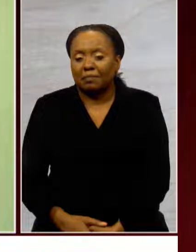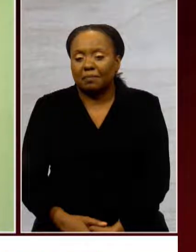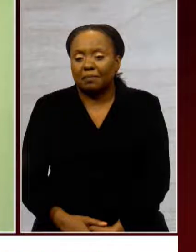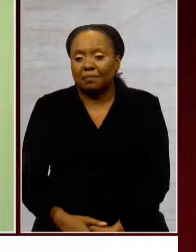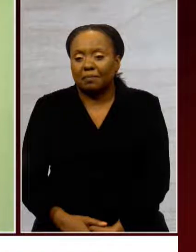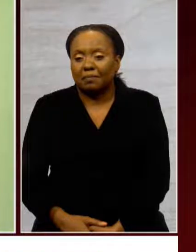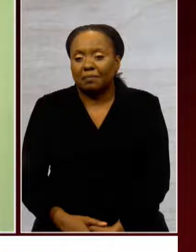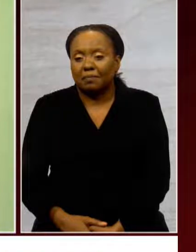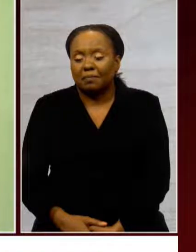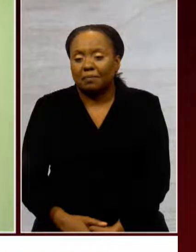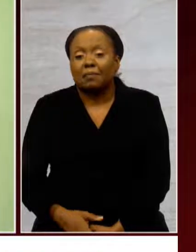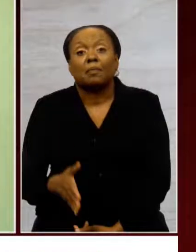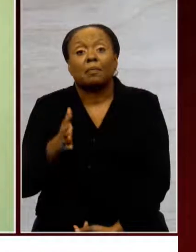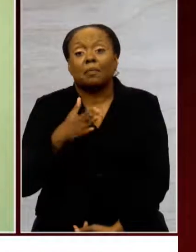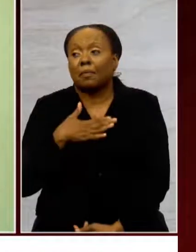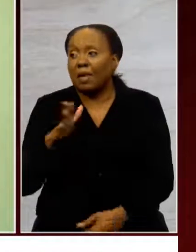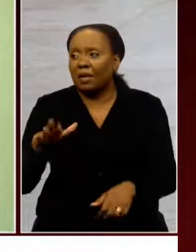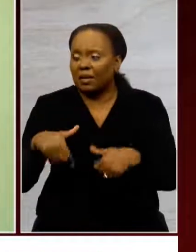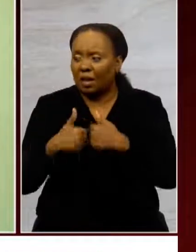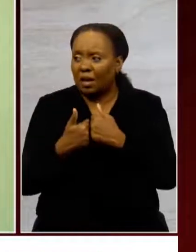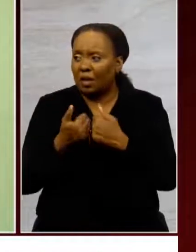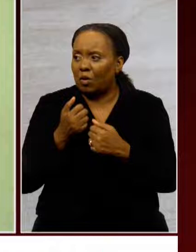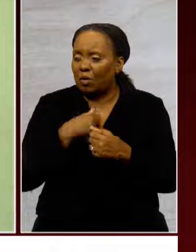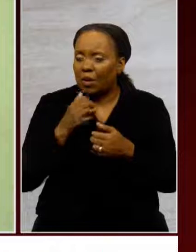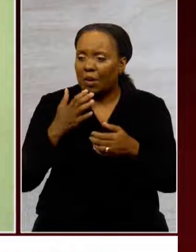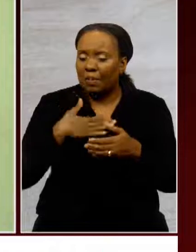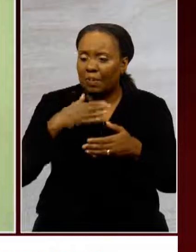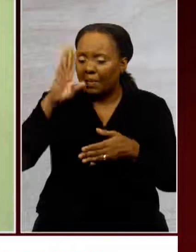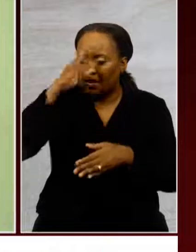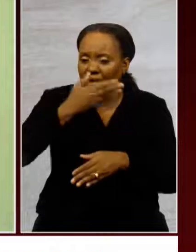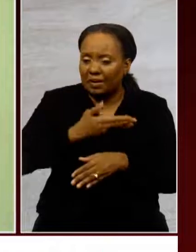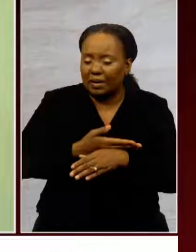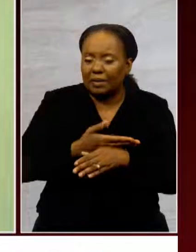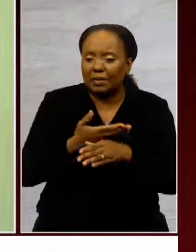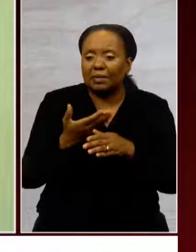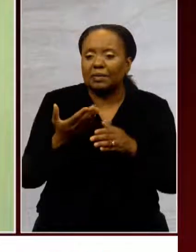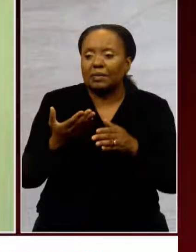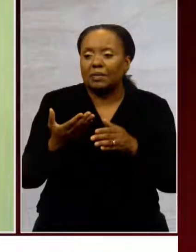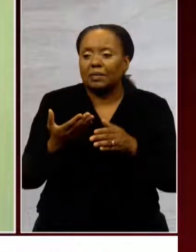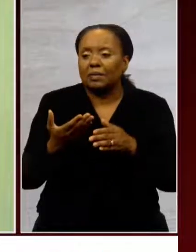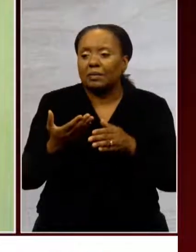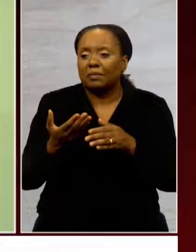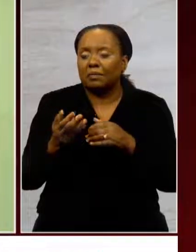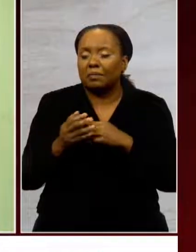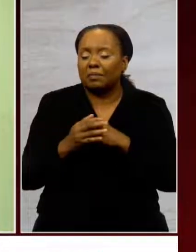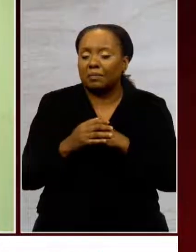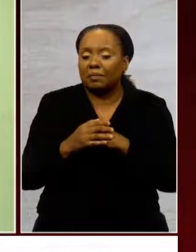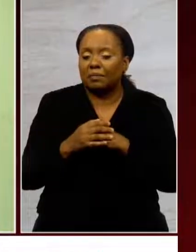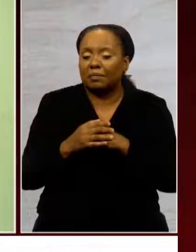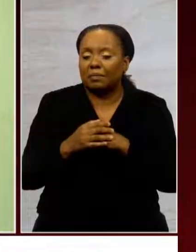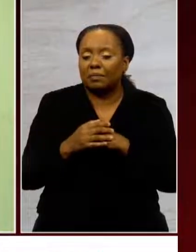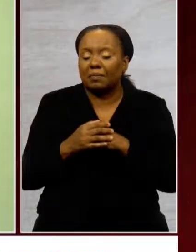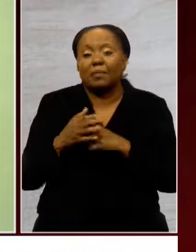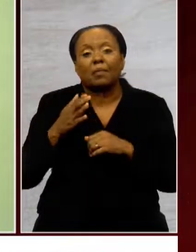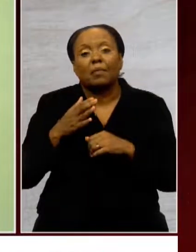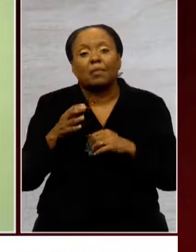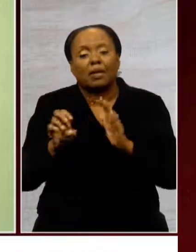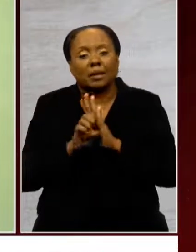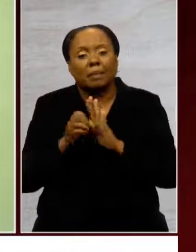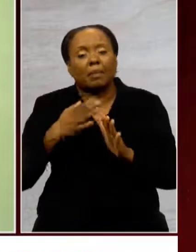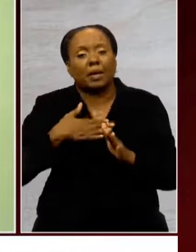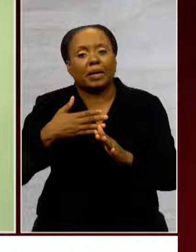balance for him. Some of my challenges would have been the receptions of the he's ill and